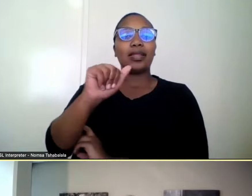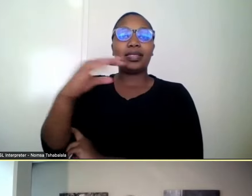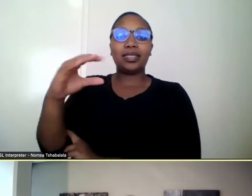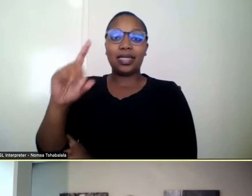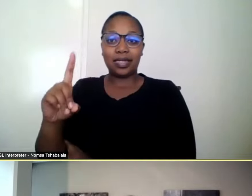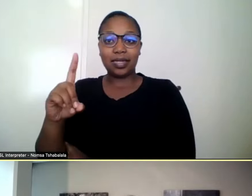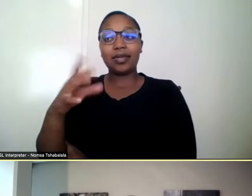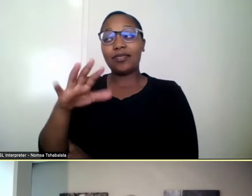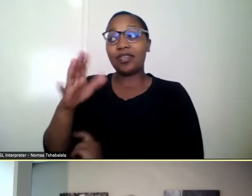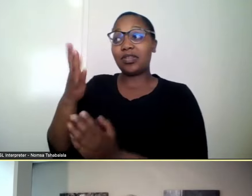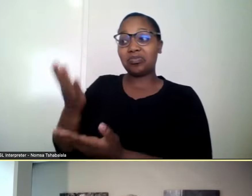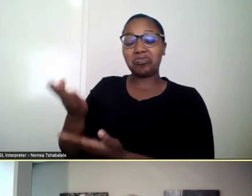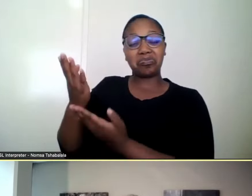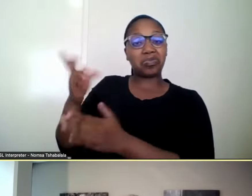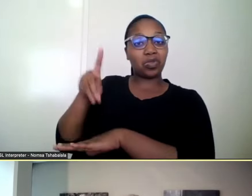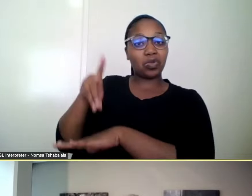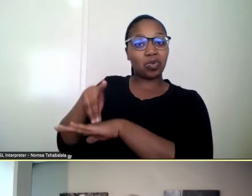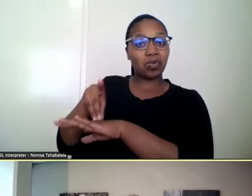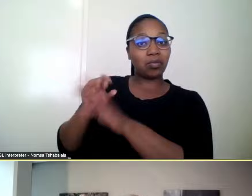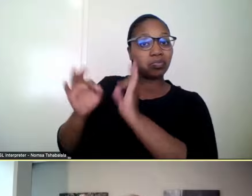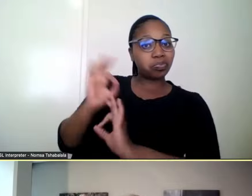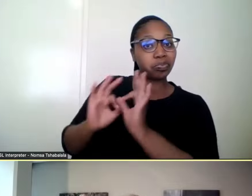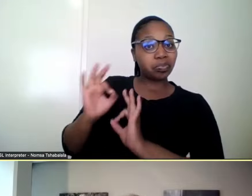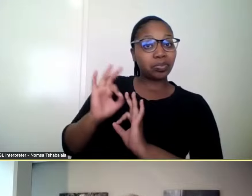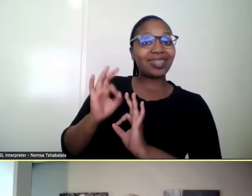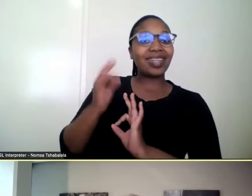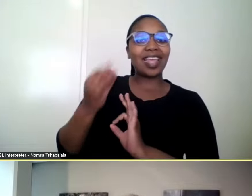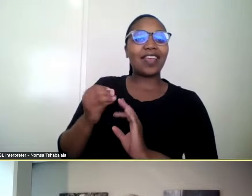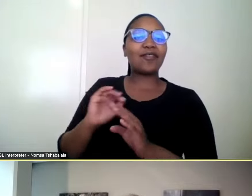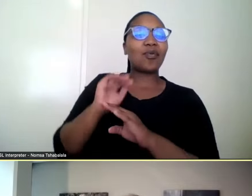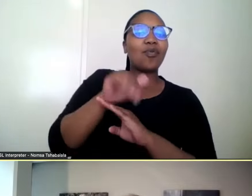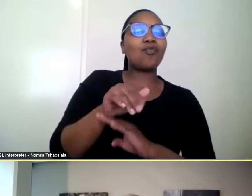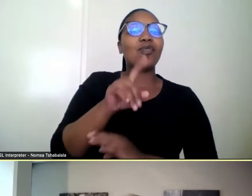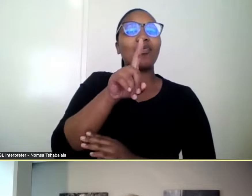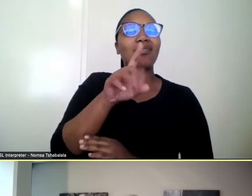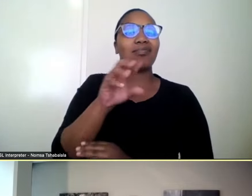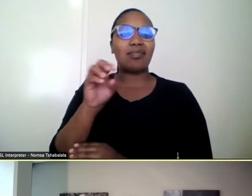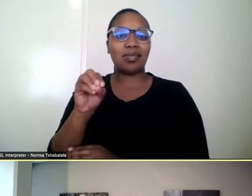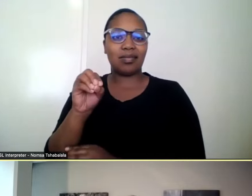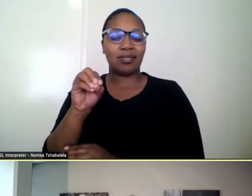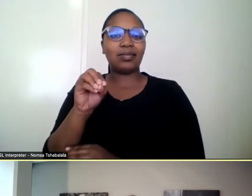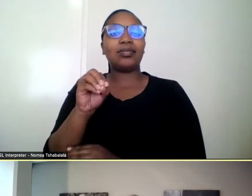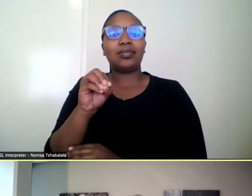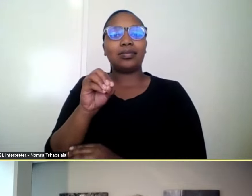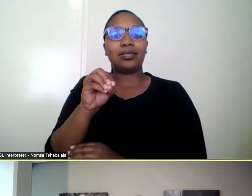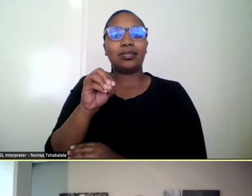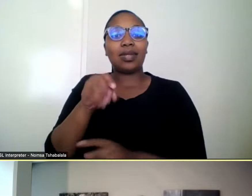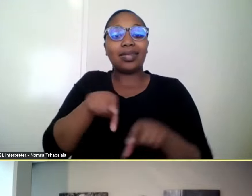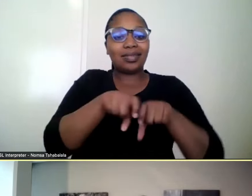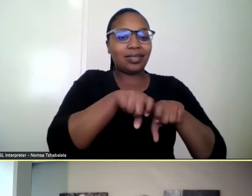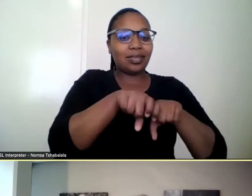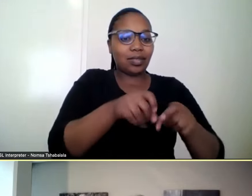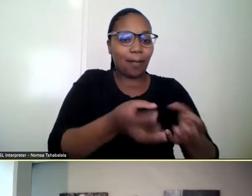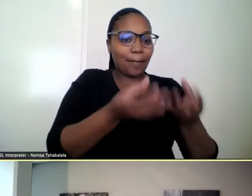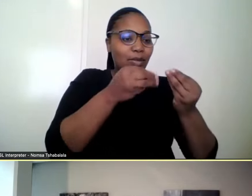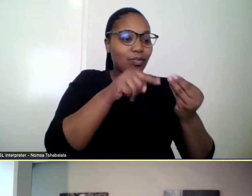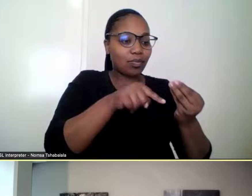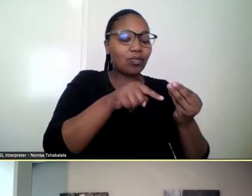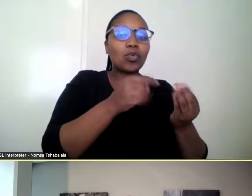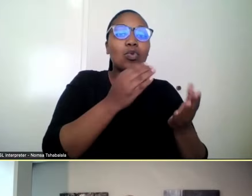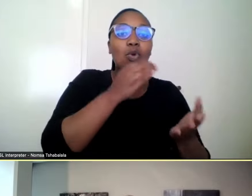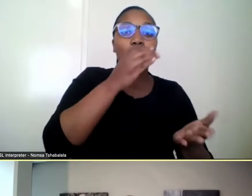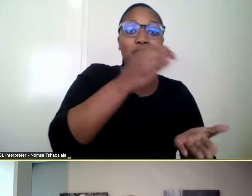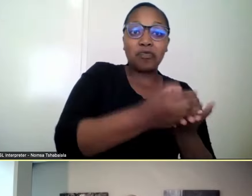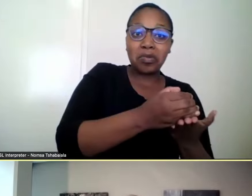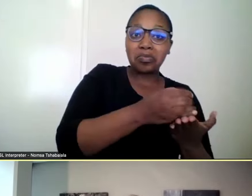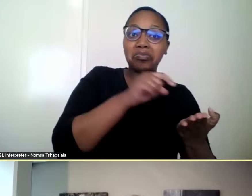we have around 100 whole genomes that have been confirmed for us from one of the tests that